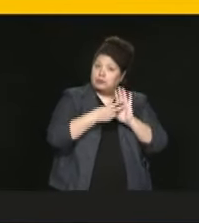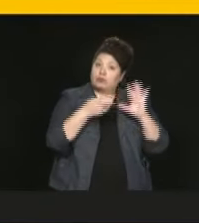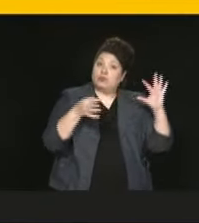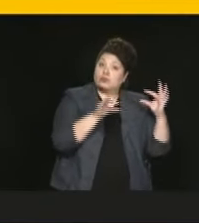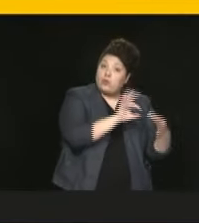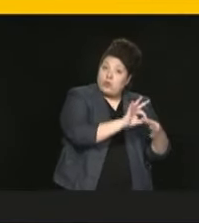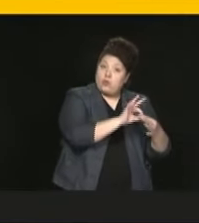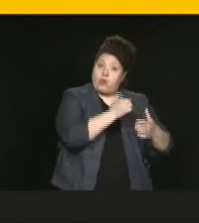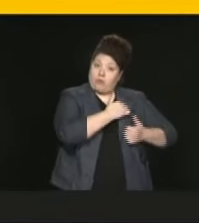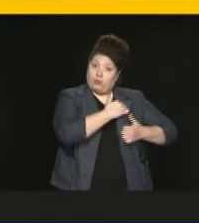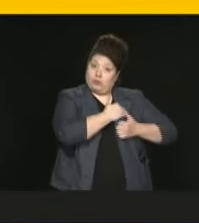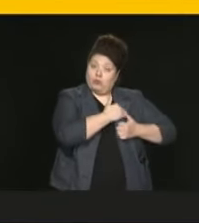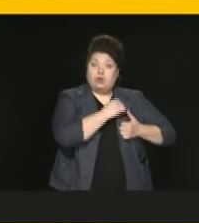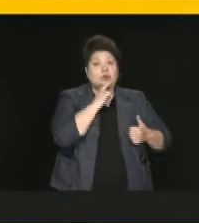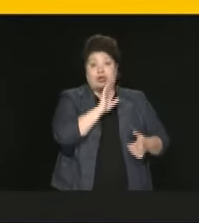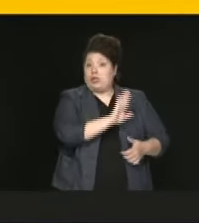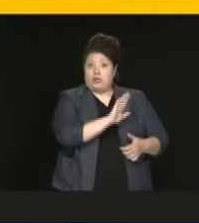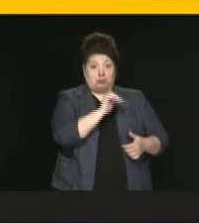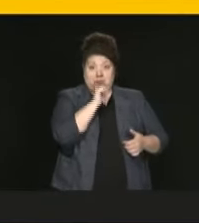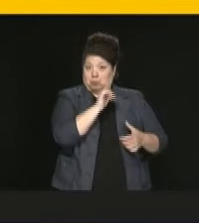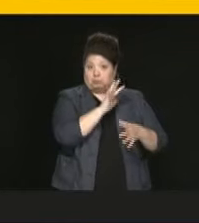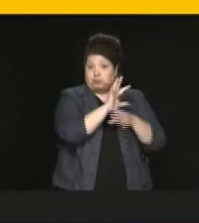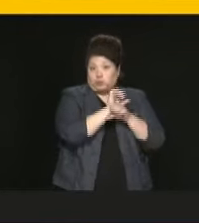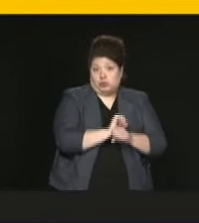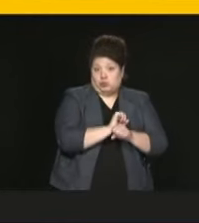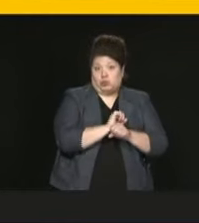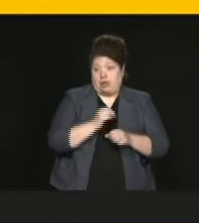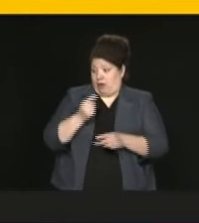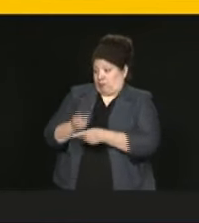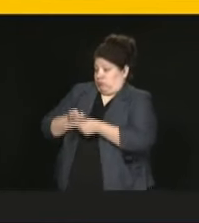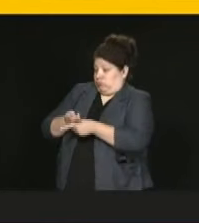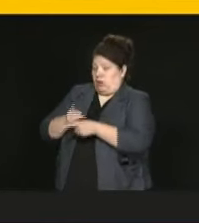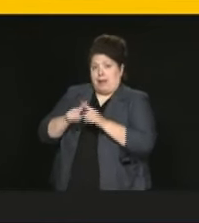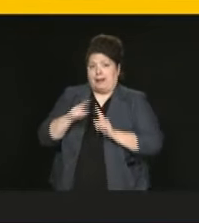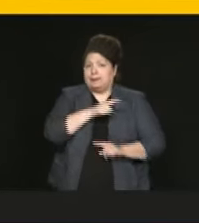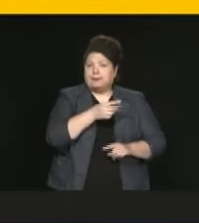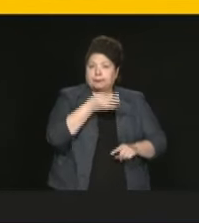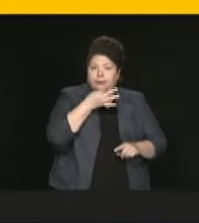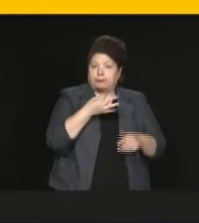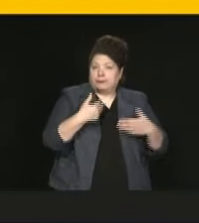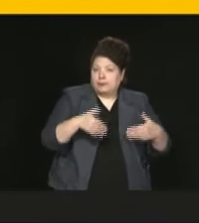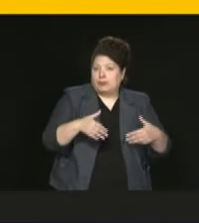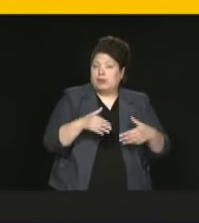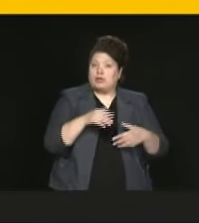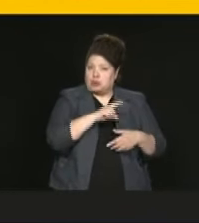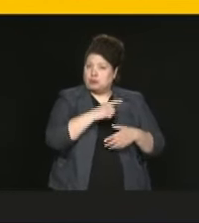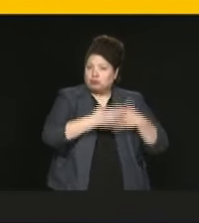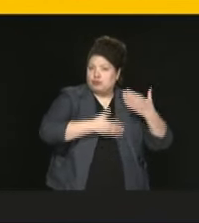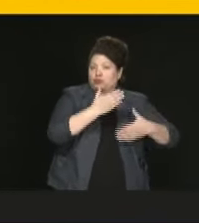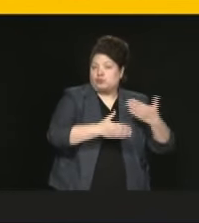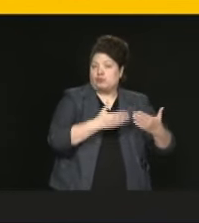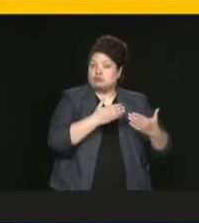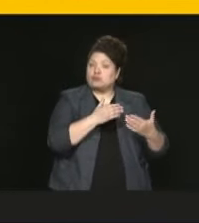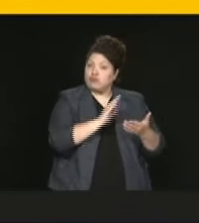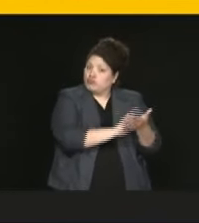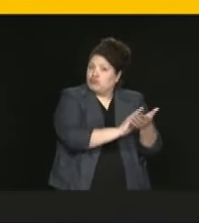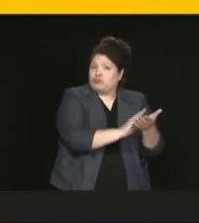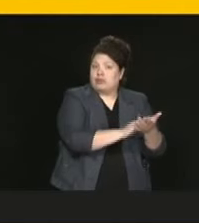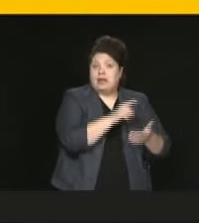and they are doing it with exceptional professionalism, and we need to let them do their work. We need to let the